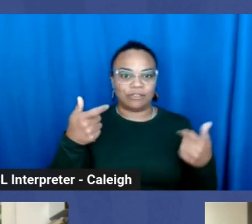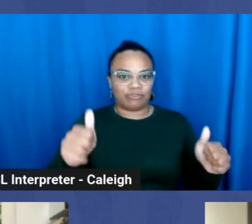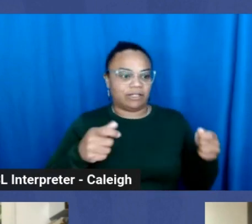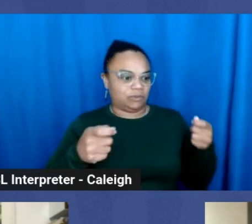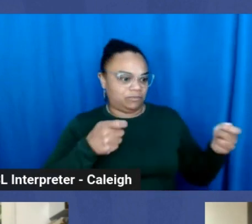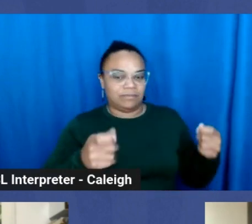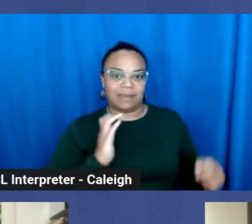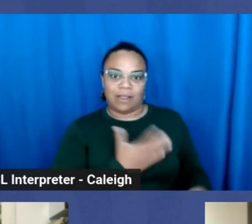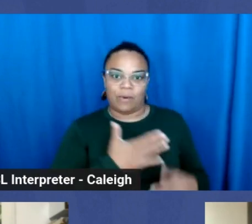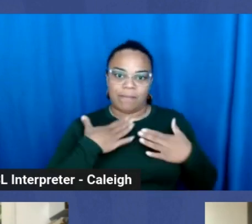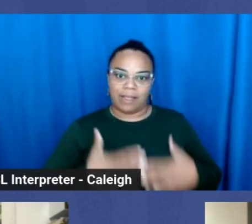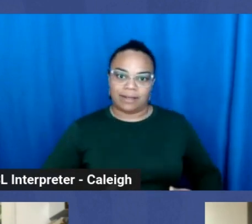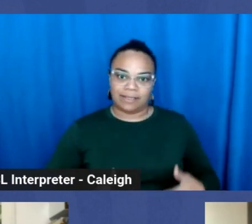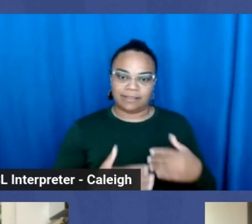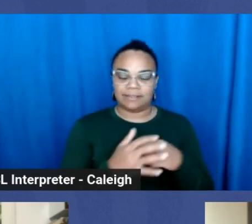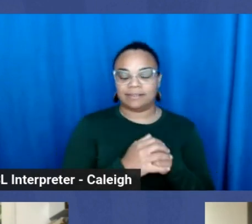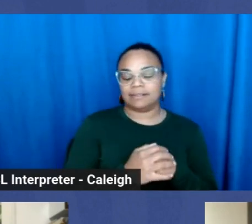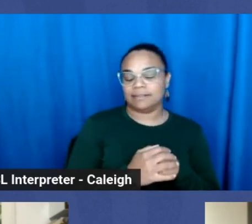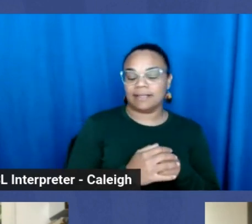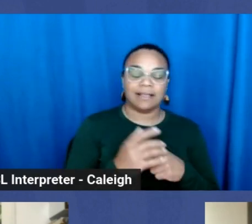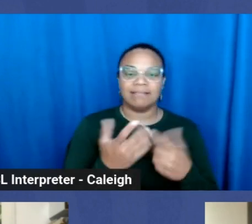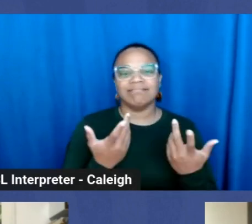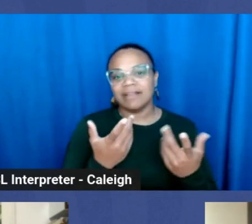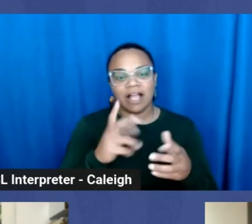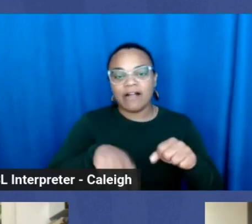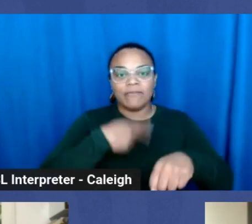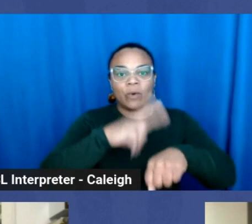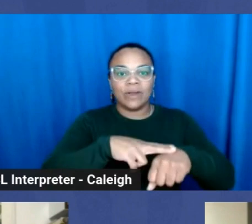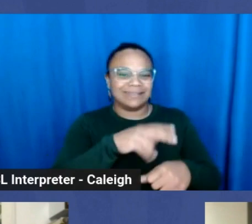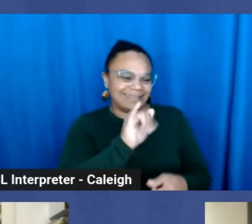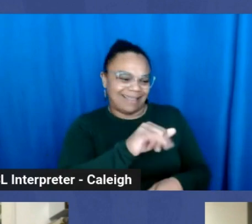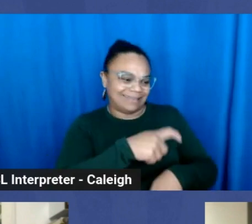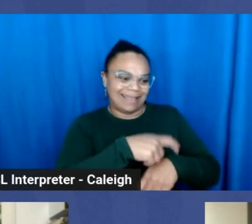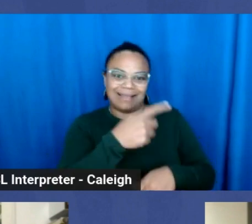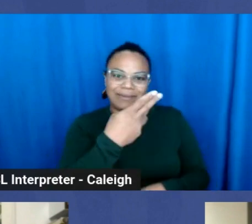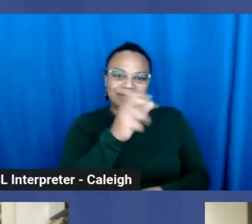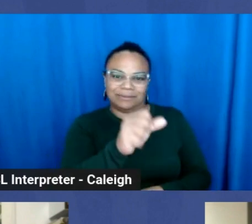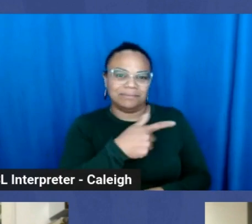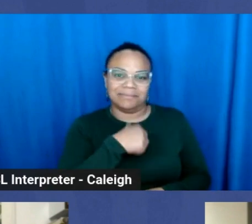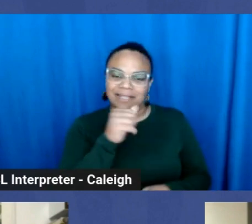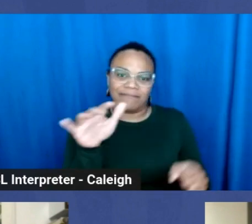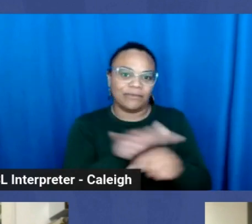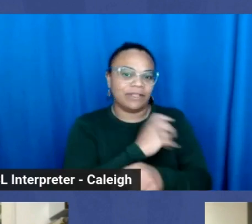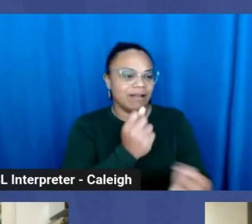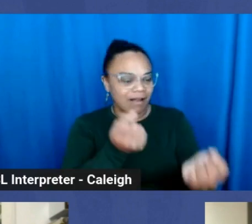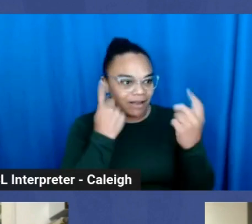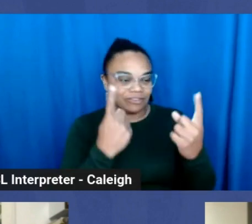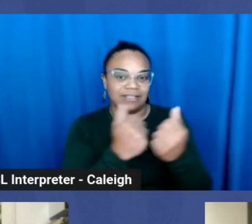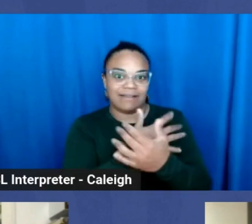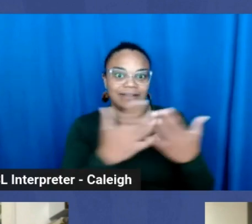happening completely until I got to college. And Dr. Kimberly, I'm so sorry for the experience that you had at